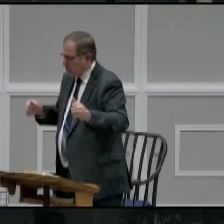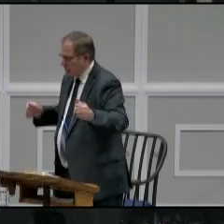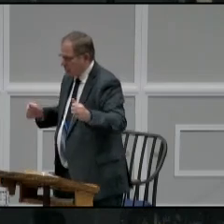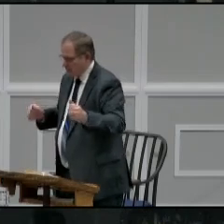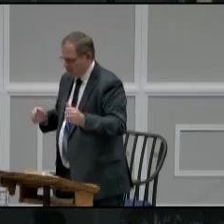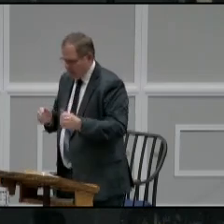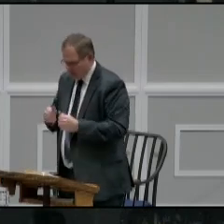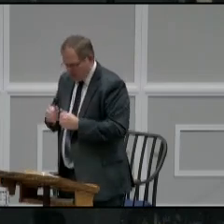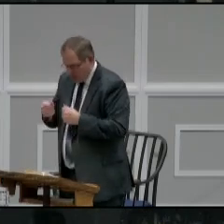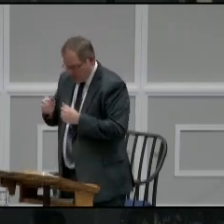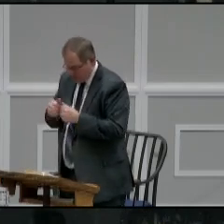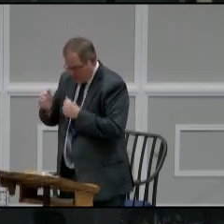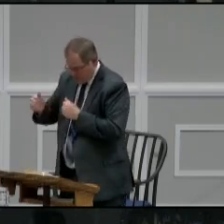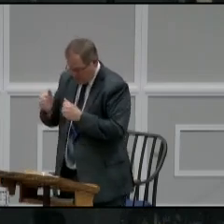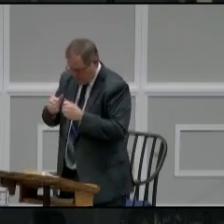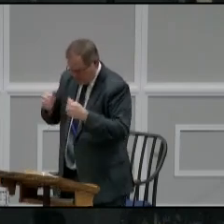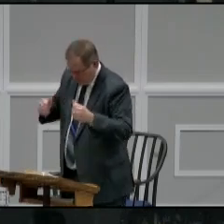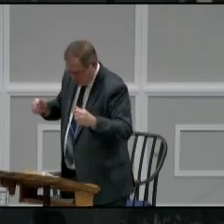and the noise of war.